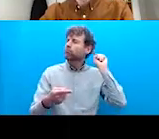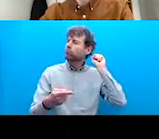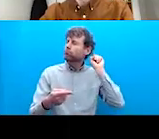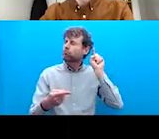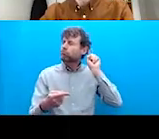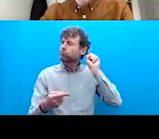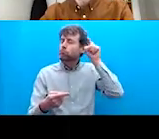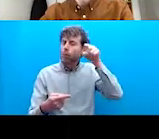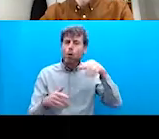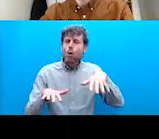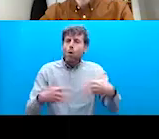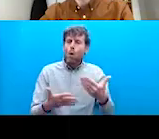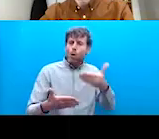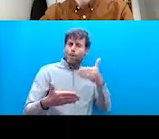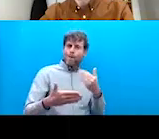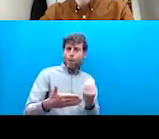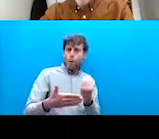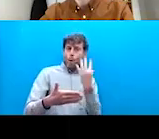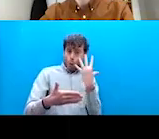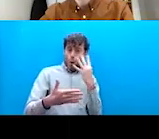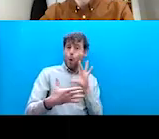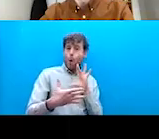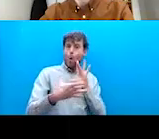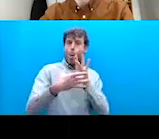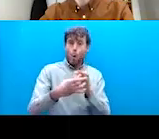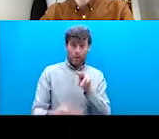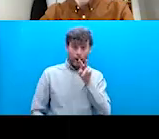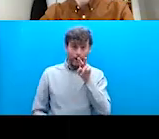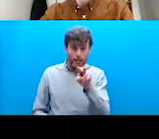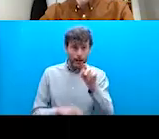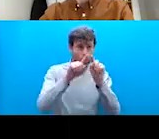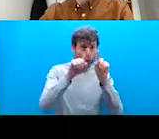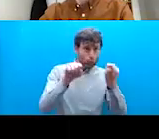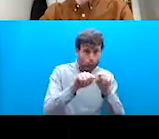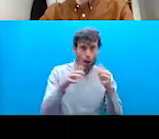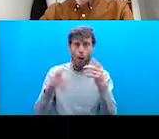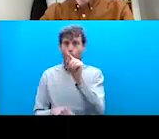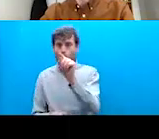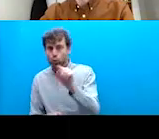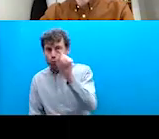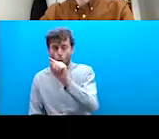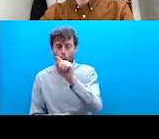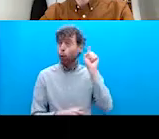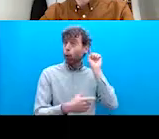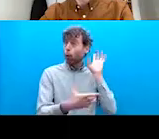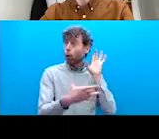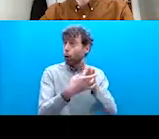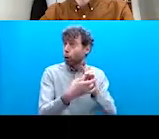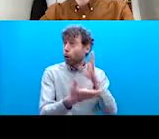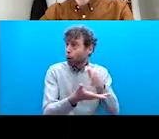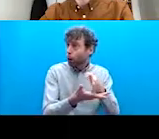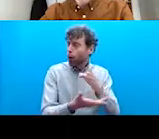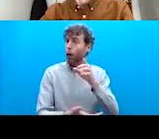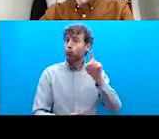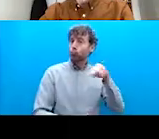against a given visual target with actual shapes, actual colored shapes. And now this is the